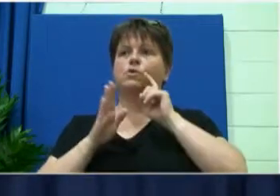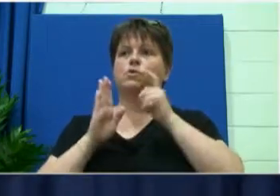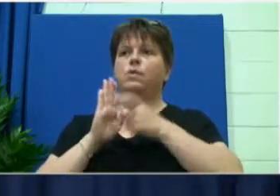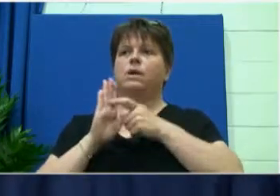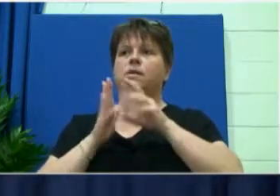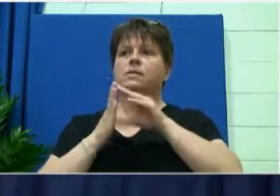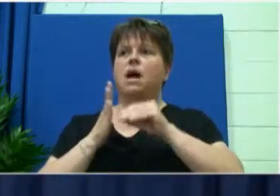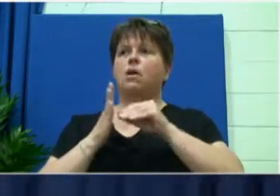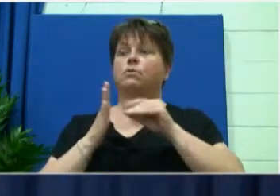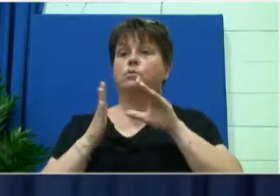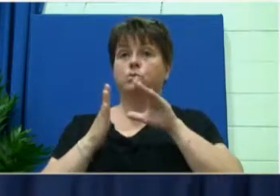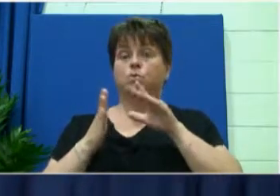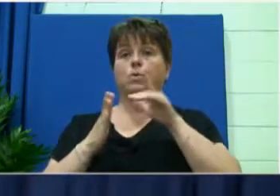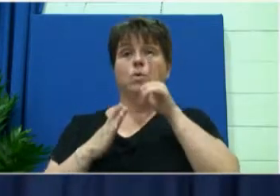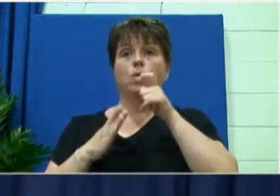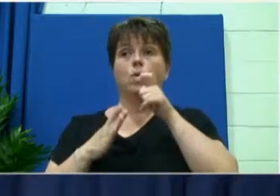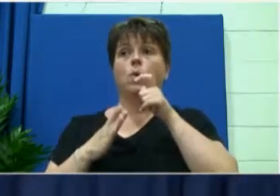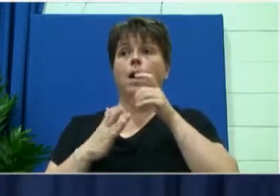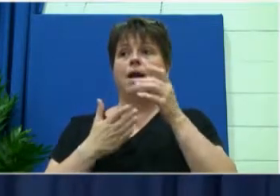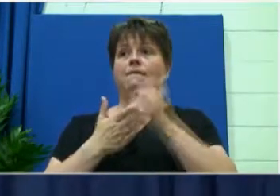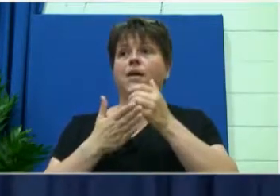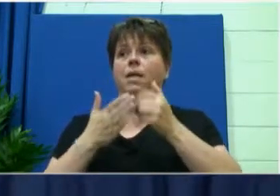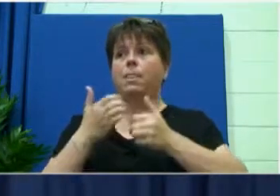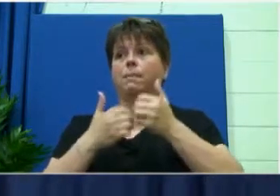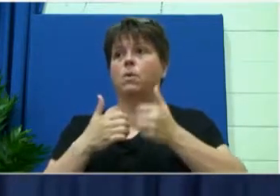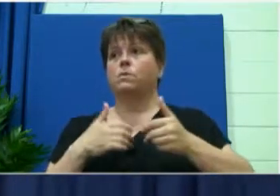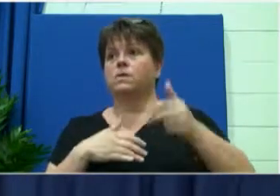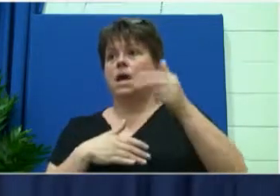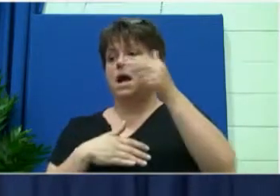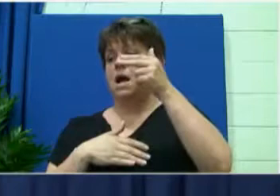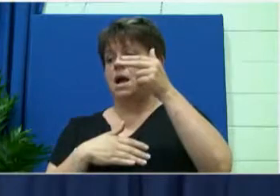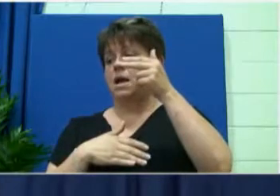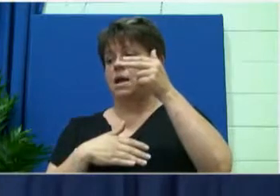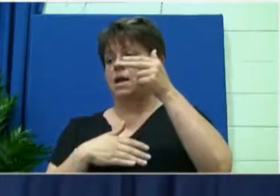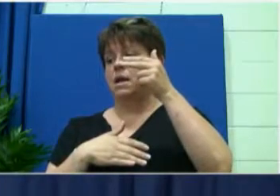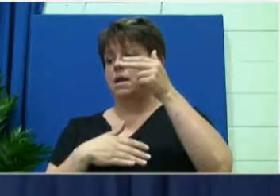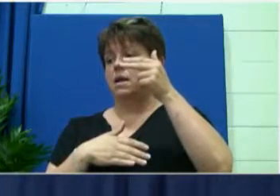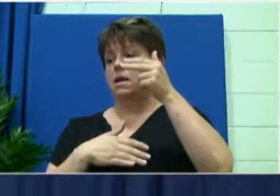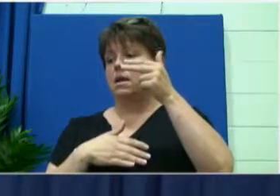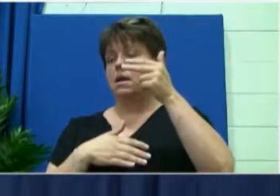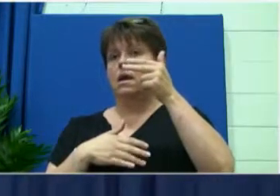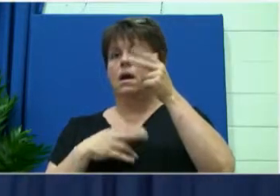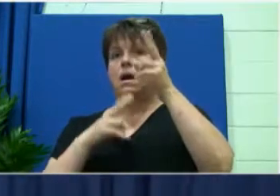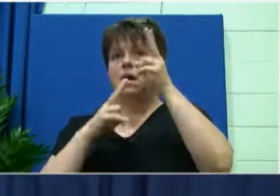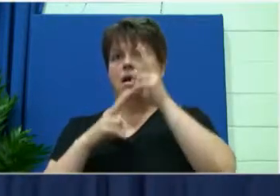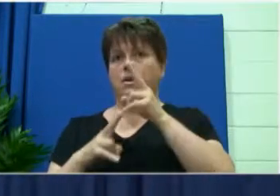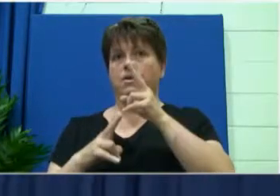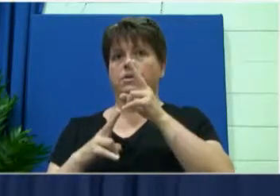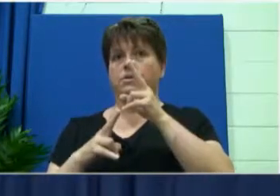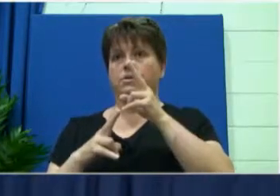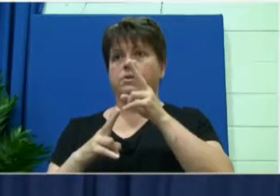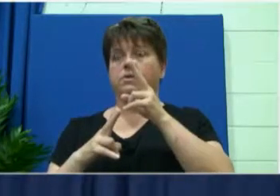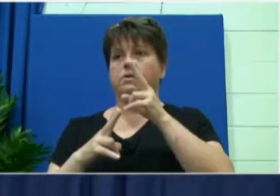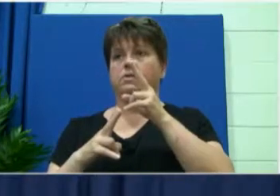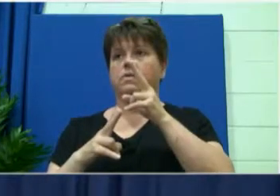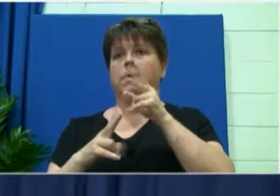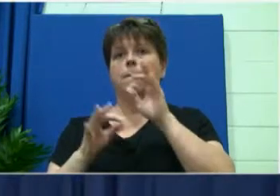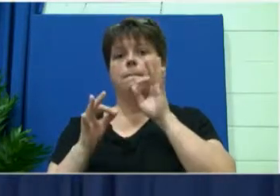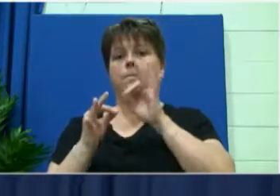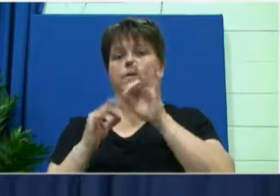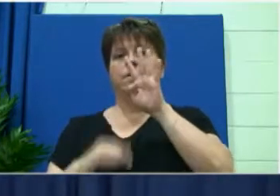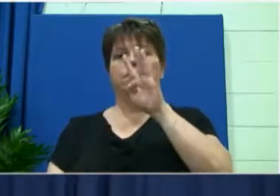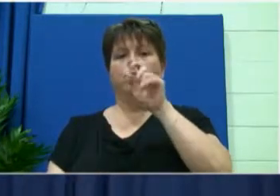our students who have gained the highest honor that we can award tonight. They have earned a